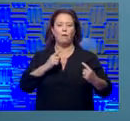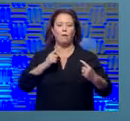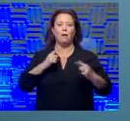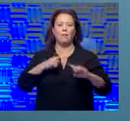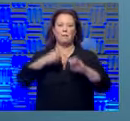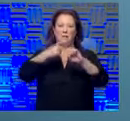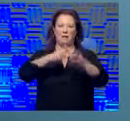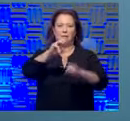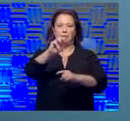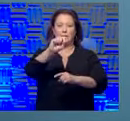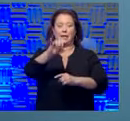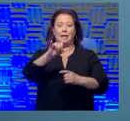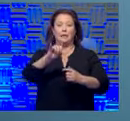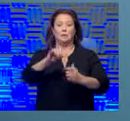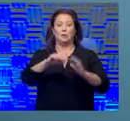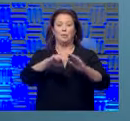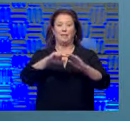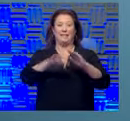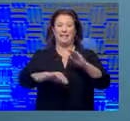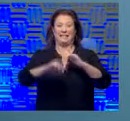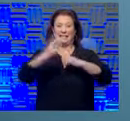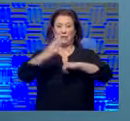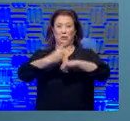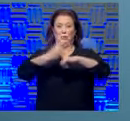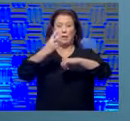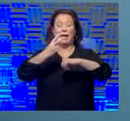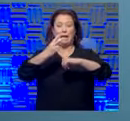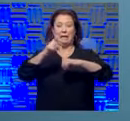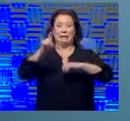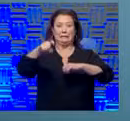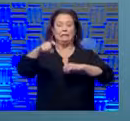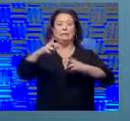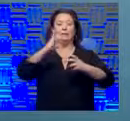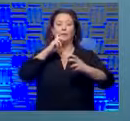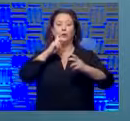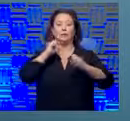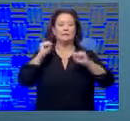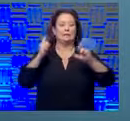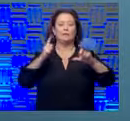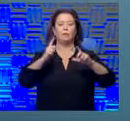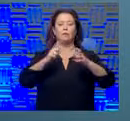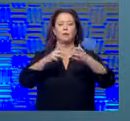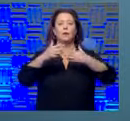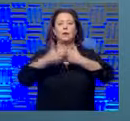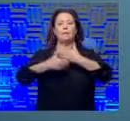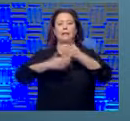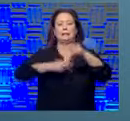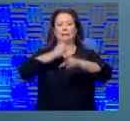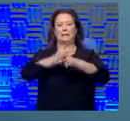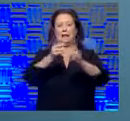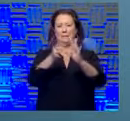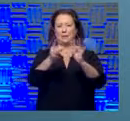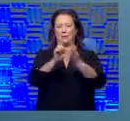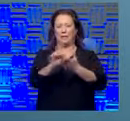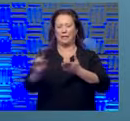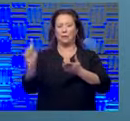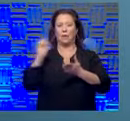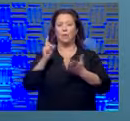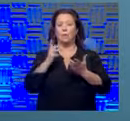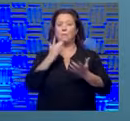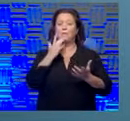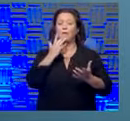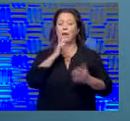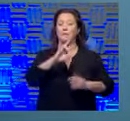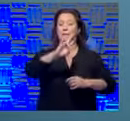still at a less than 2-day supply across several blood types. And as I mentioned last week, we like to have a 7-day supply.